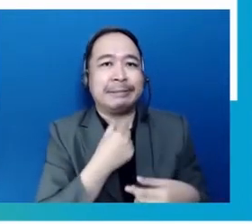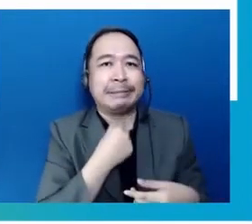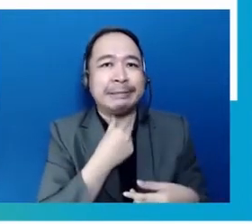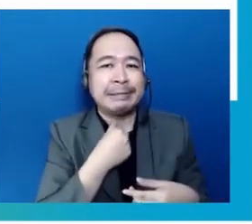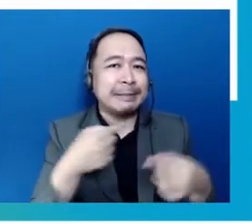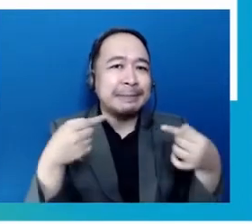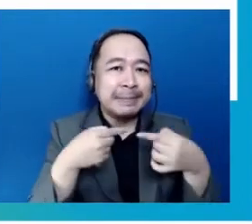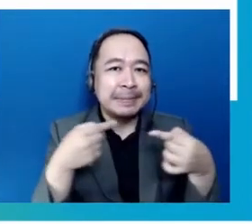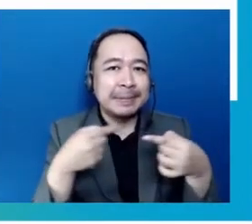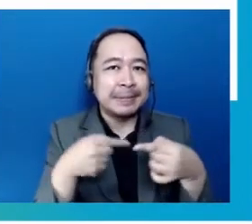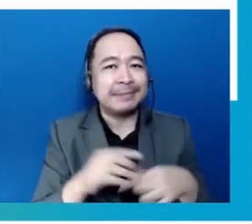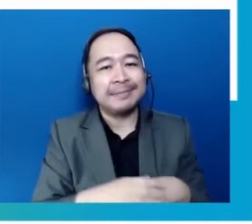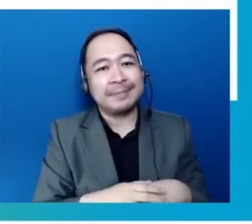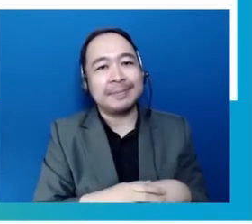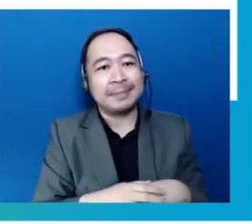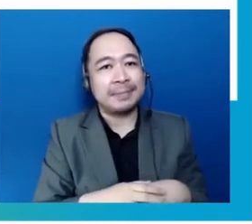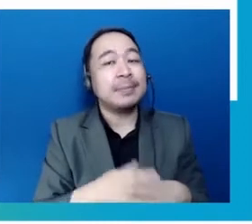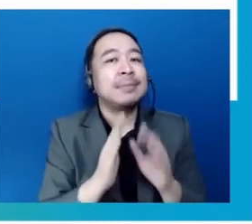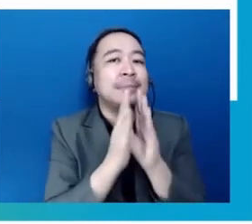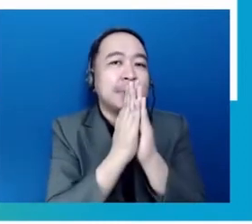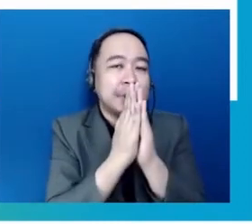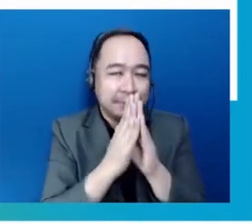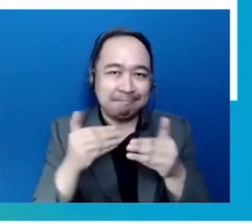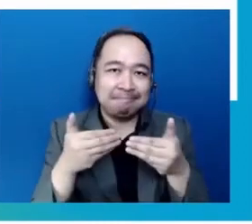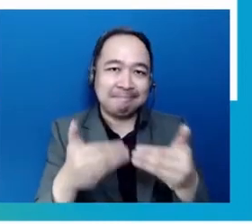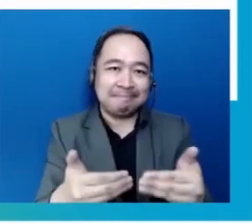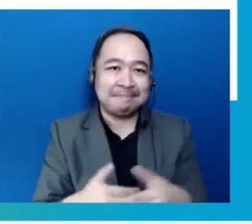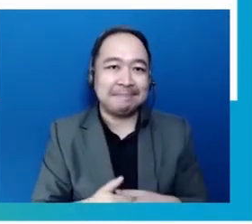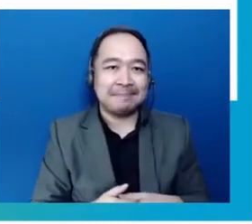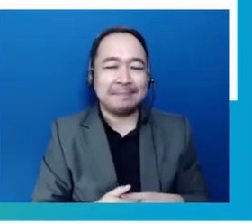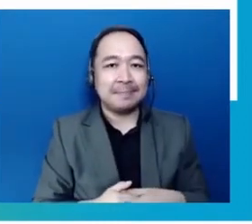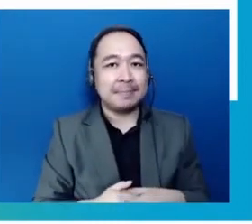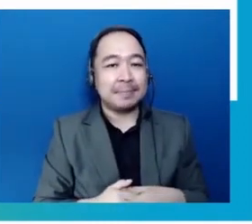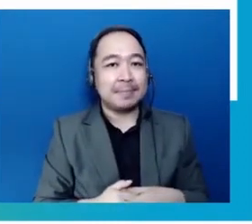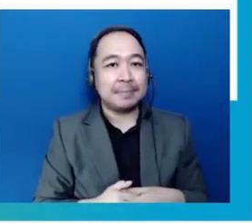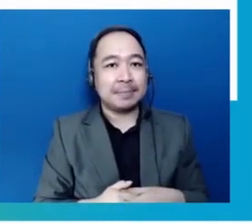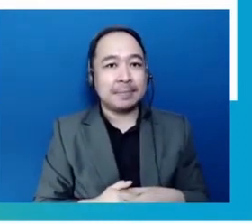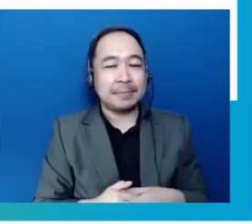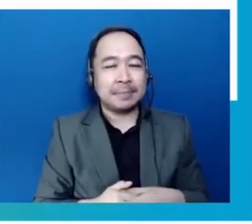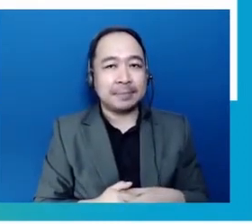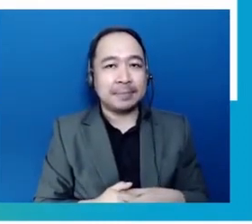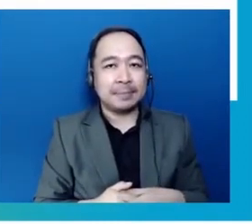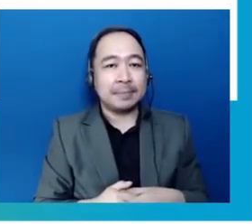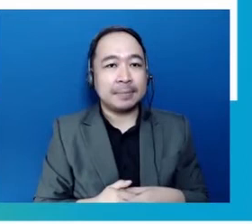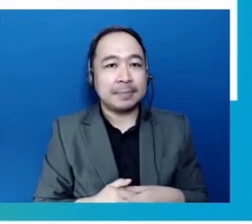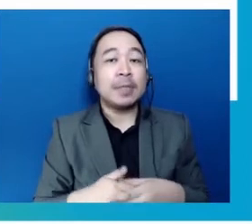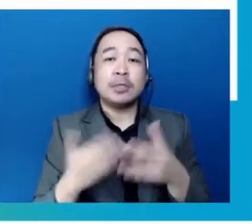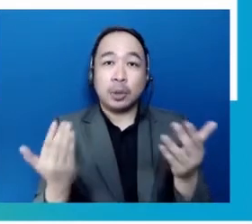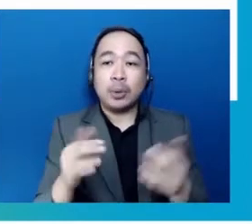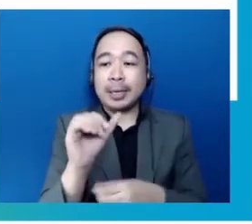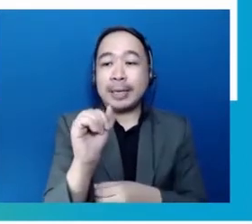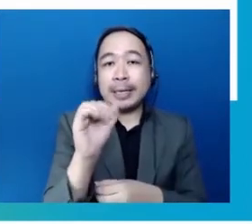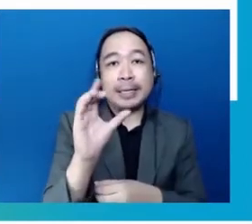my most fitting. Please continue with your remarks. All right, so guidelines. ADB is also